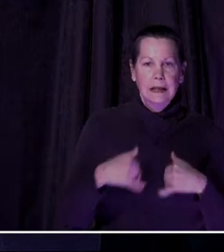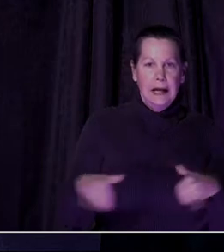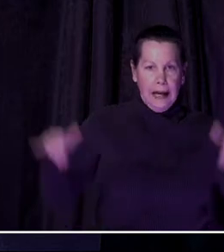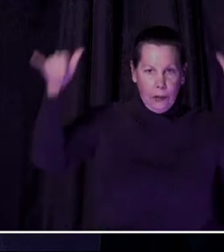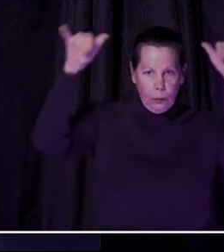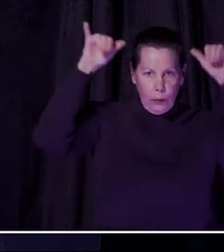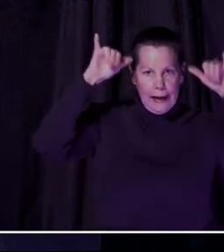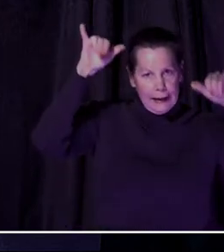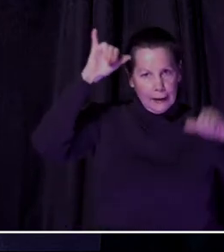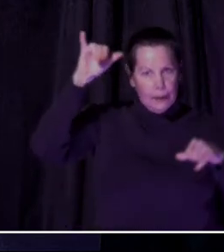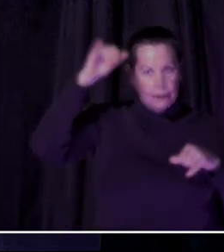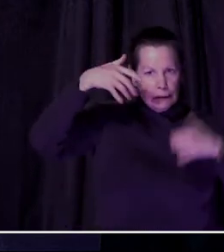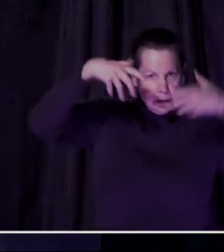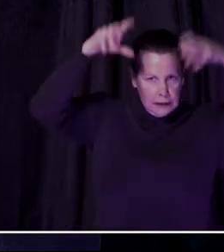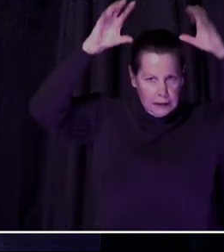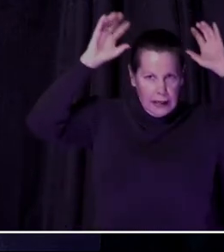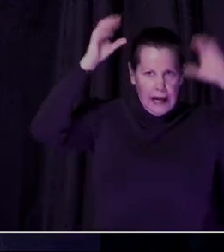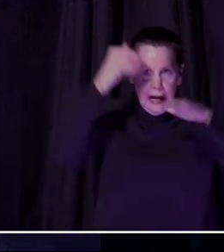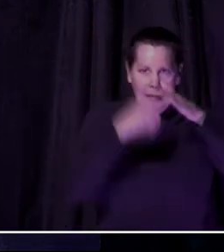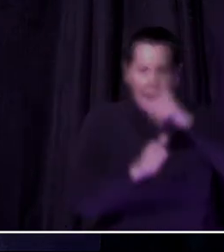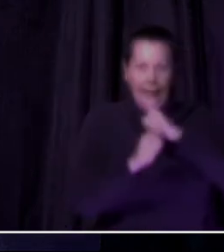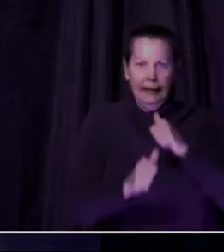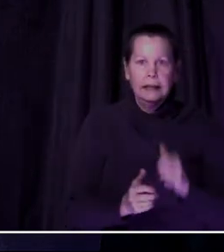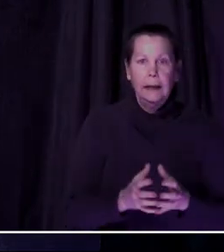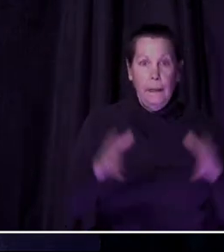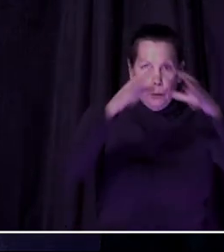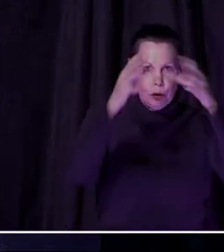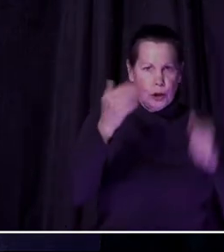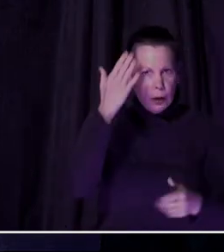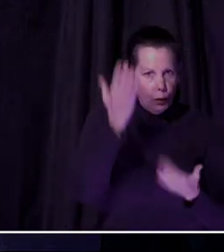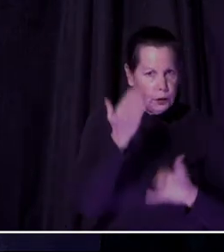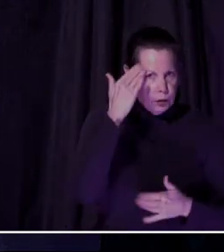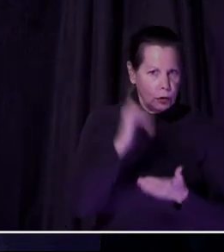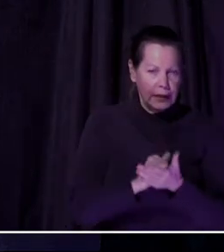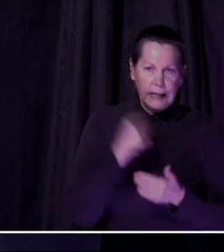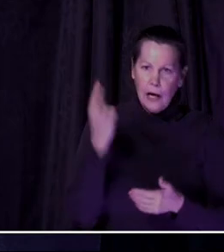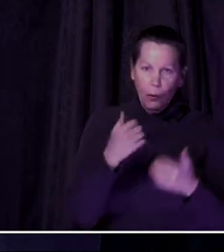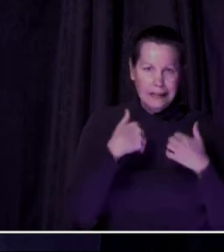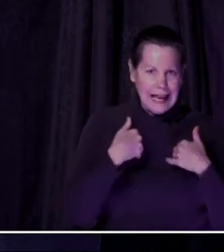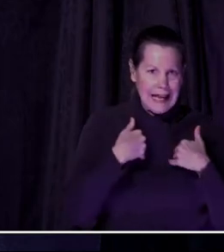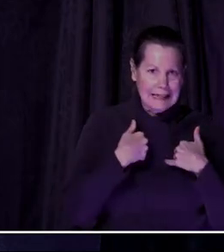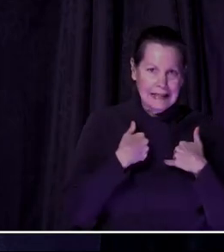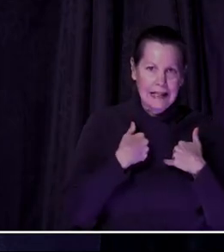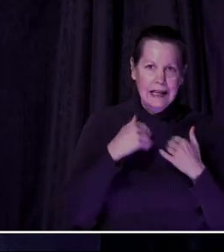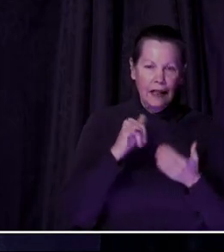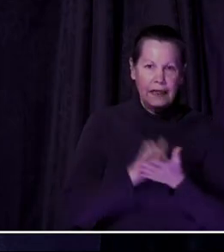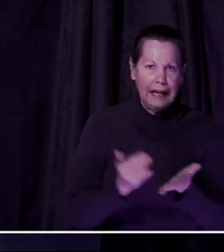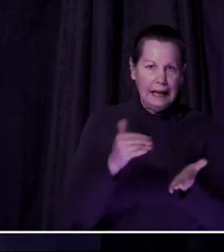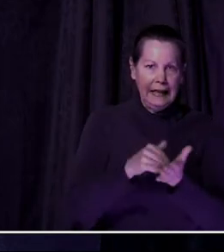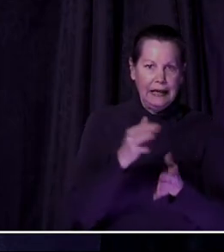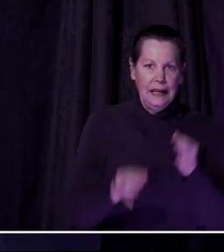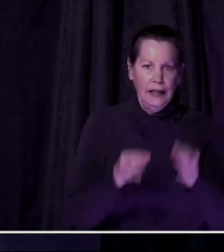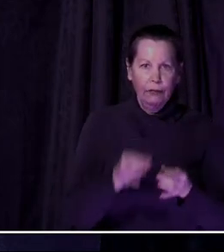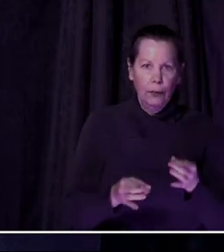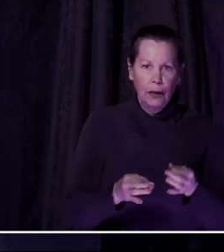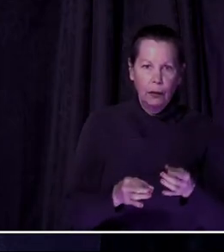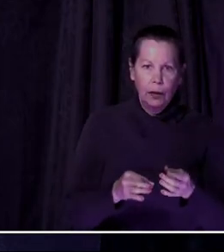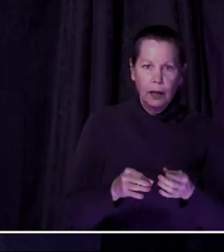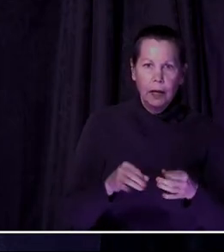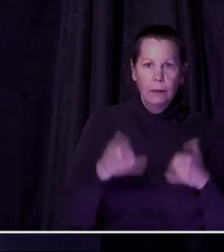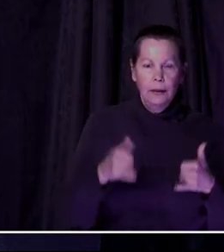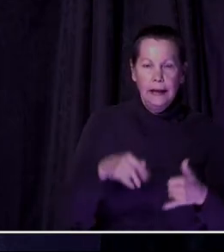bush. I want you to see that, know that. He will always have that. Again, if you were playing poker, I never have, but you